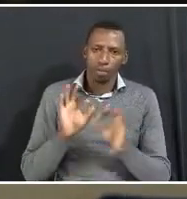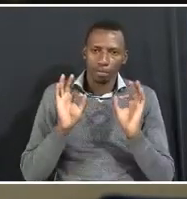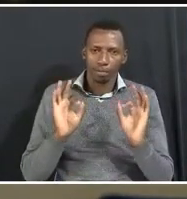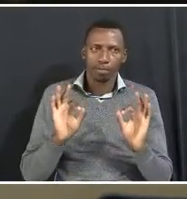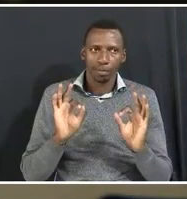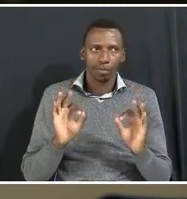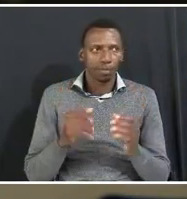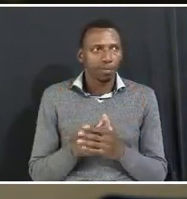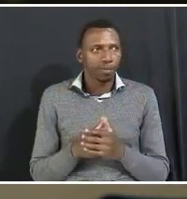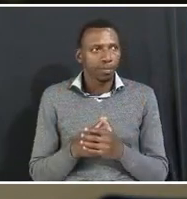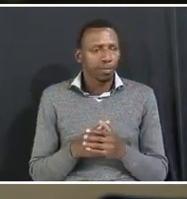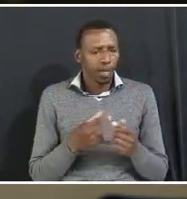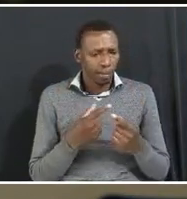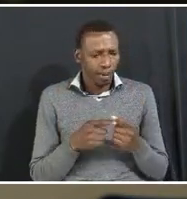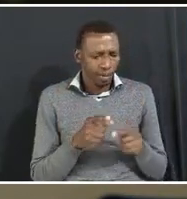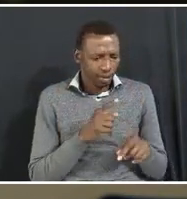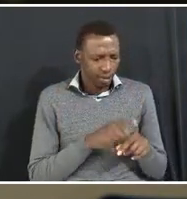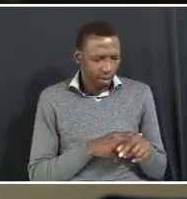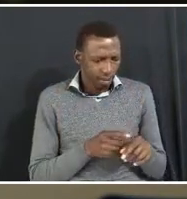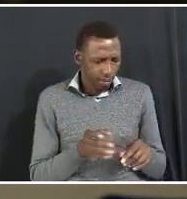But according to our manual,